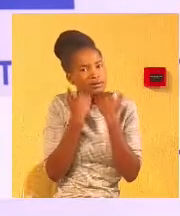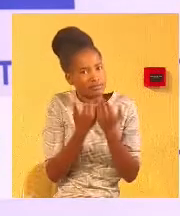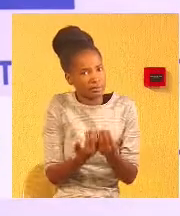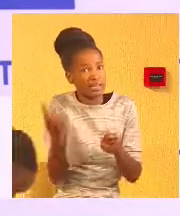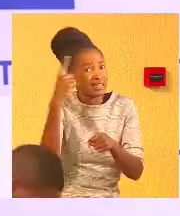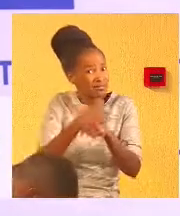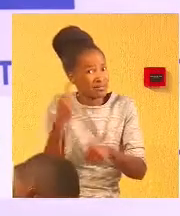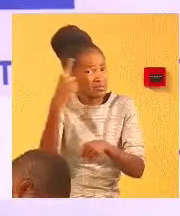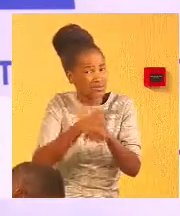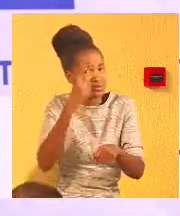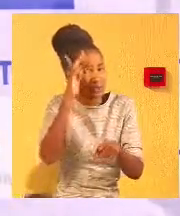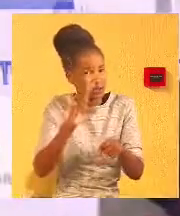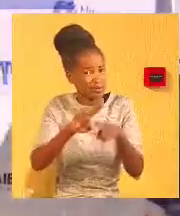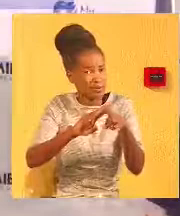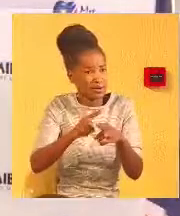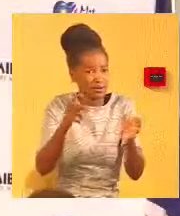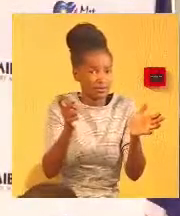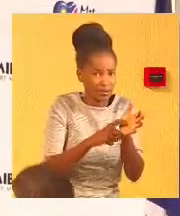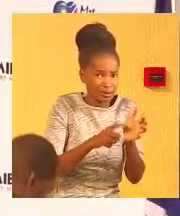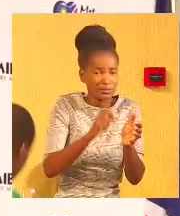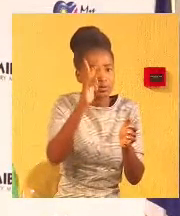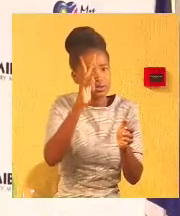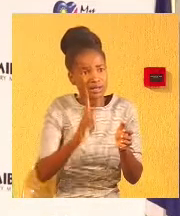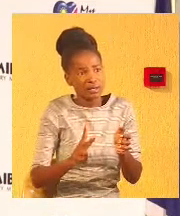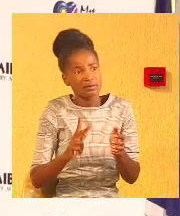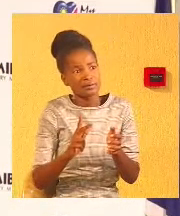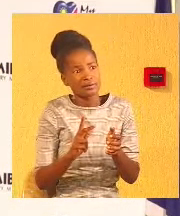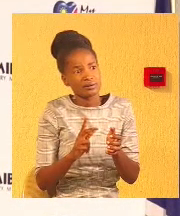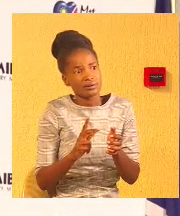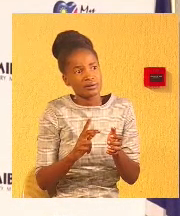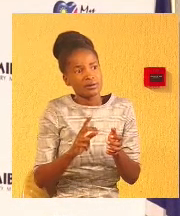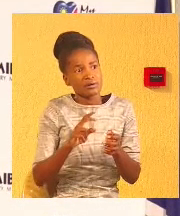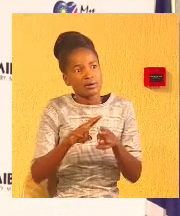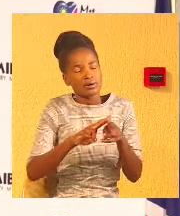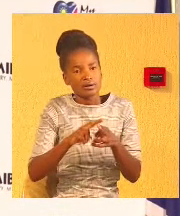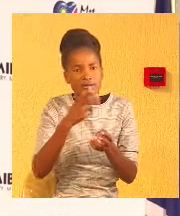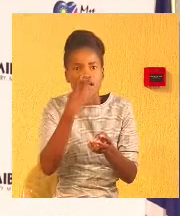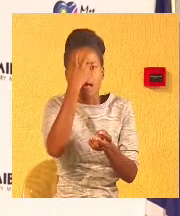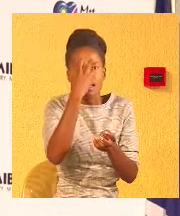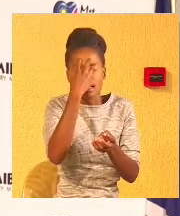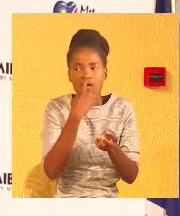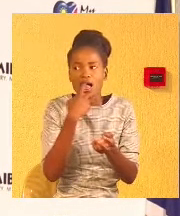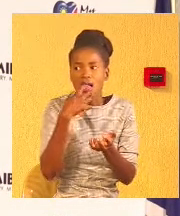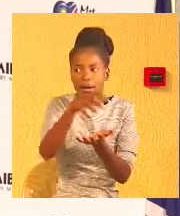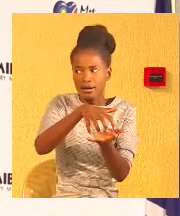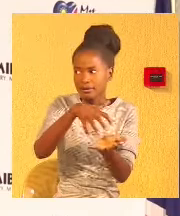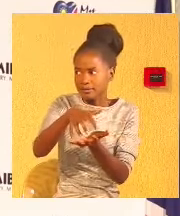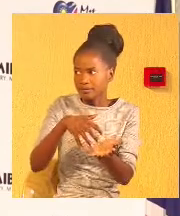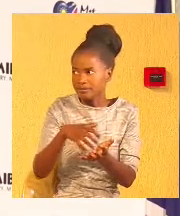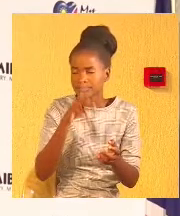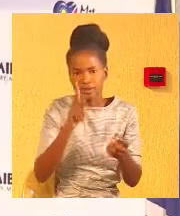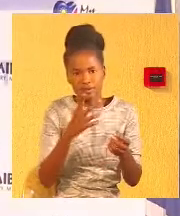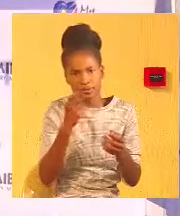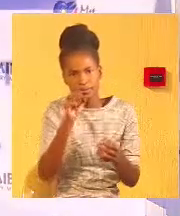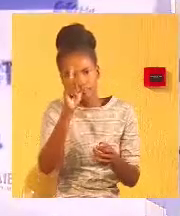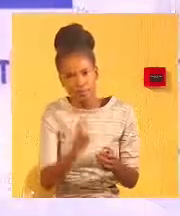basis. Thank you. We have one more. I'll take one more for this round. Yes, sir. Good